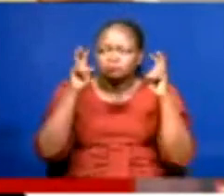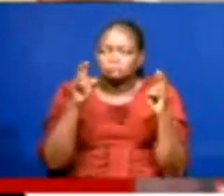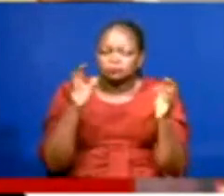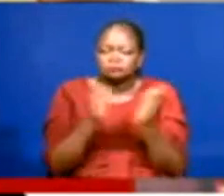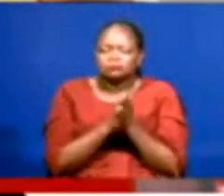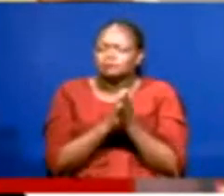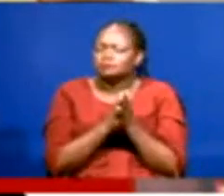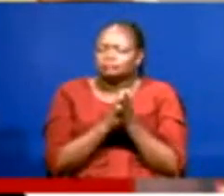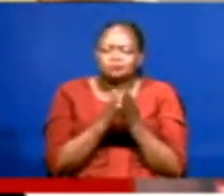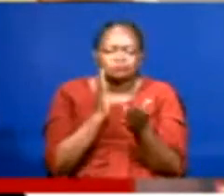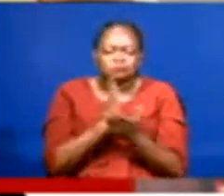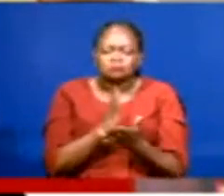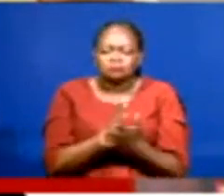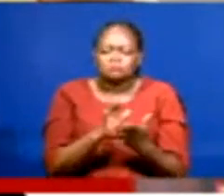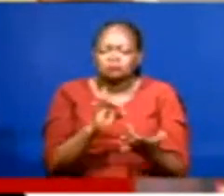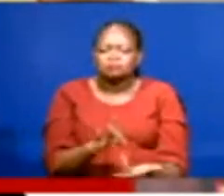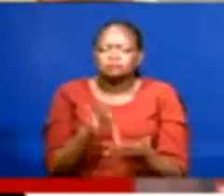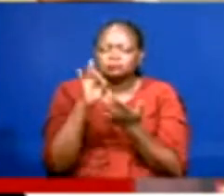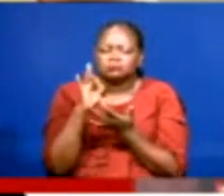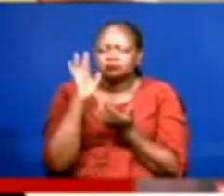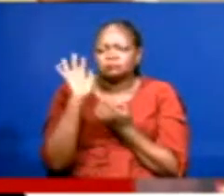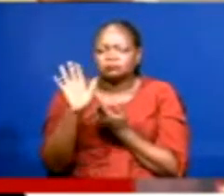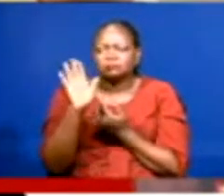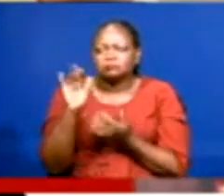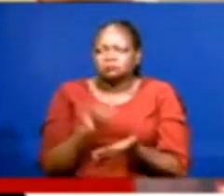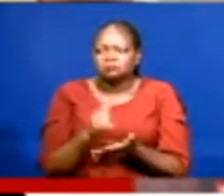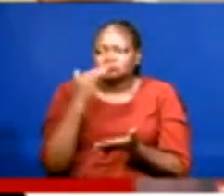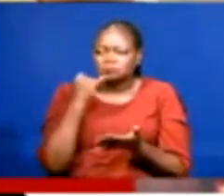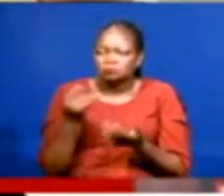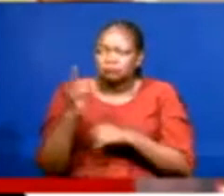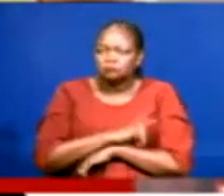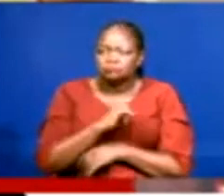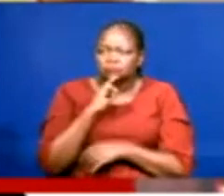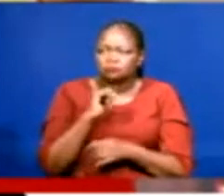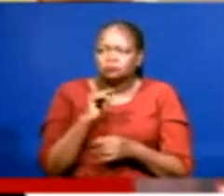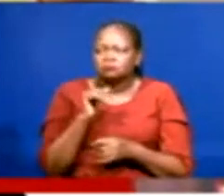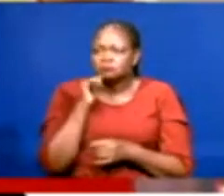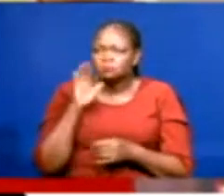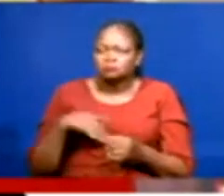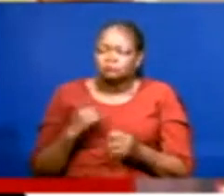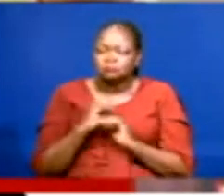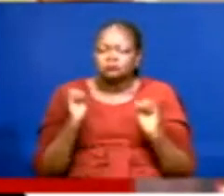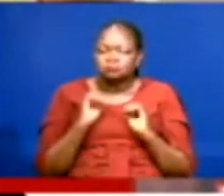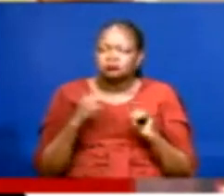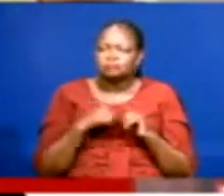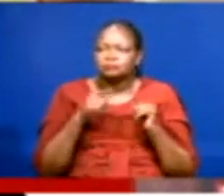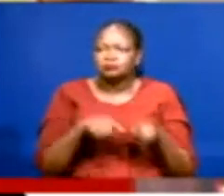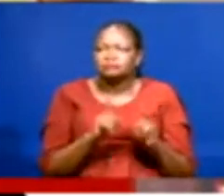ameyapea kipaumbele. Na ndio maana hii siku alisema si ya kina mama tu, but